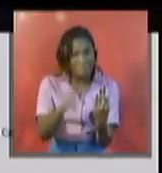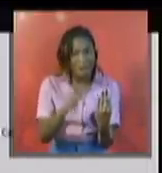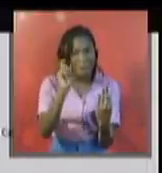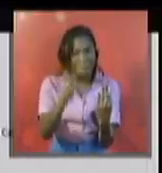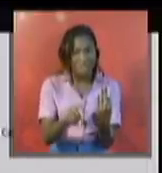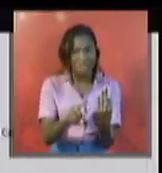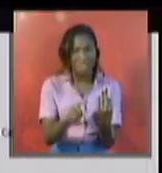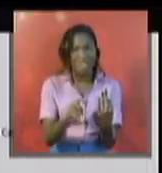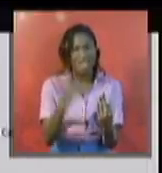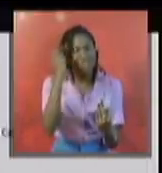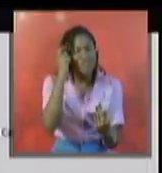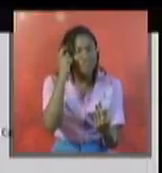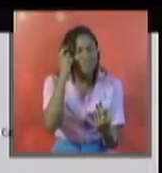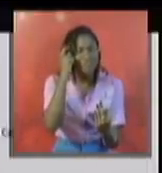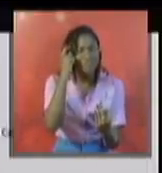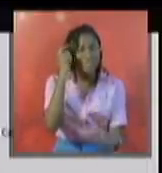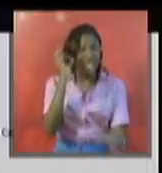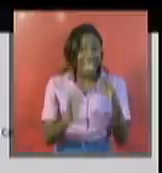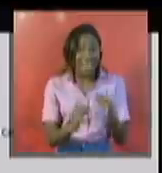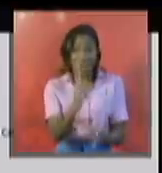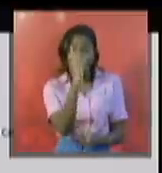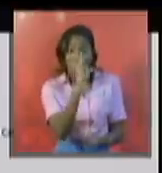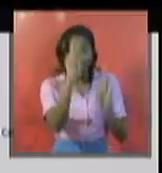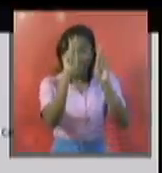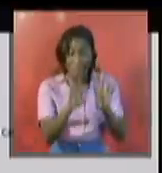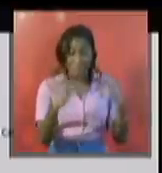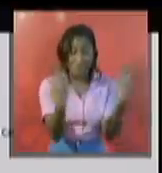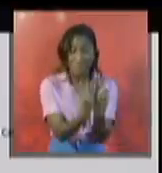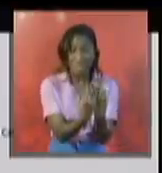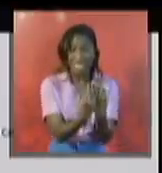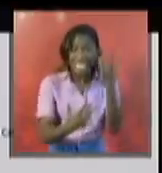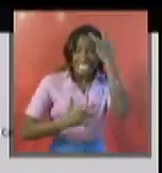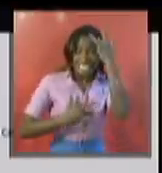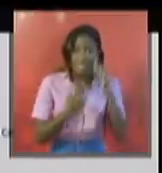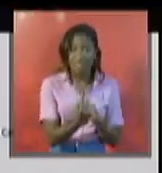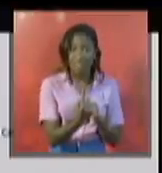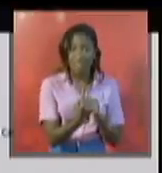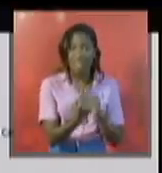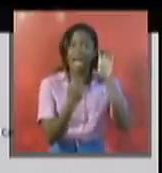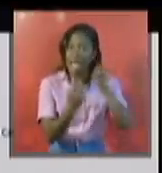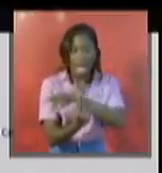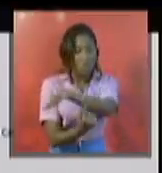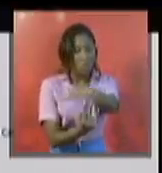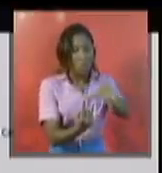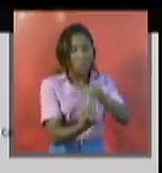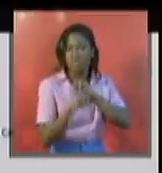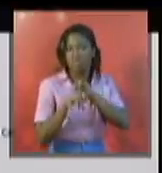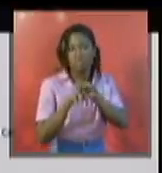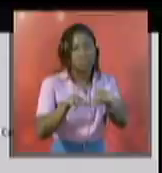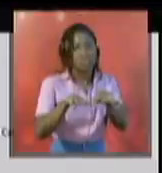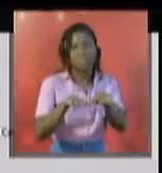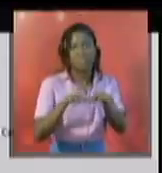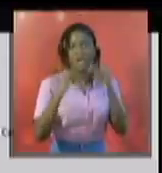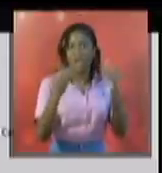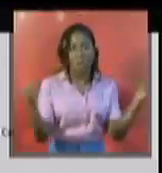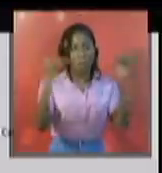person puts themselves at risk, everyone in that unit is at risk. So,